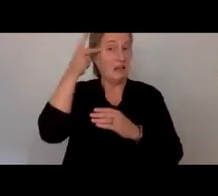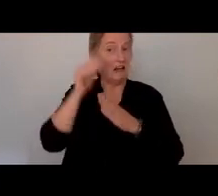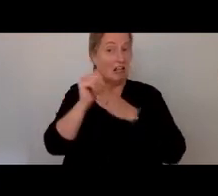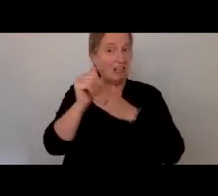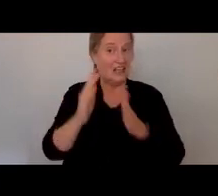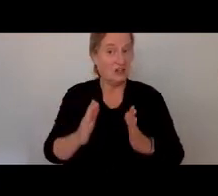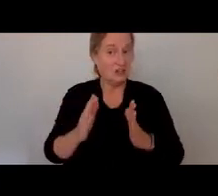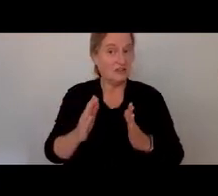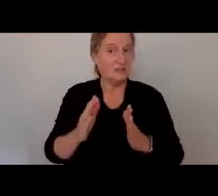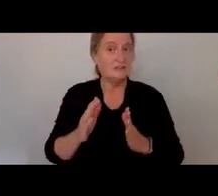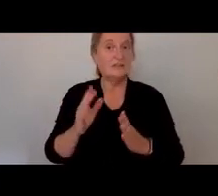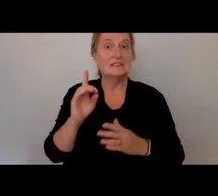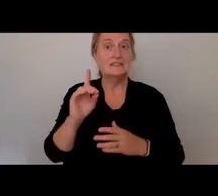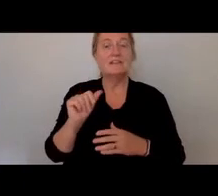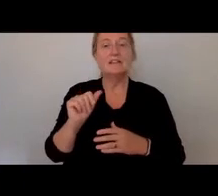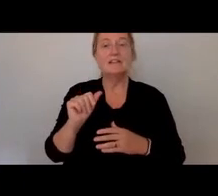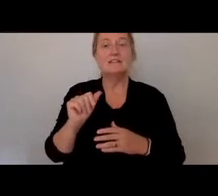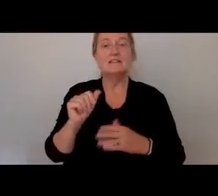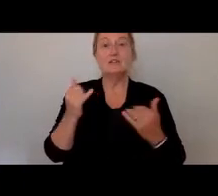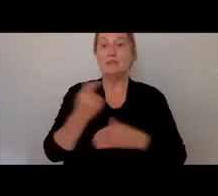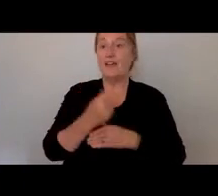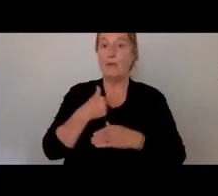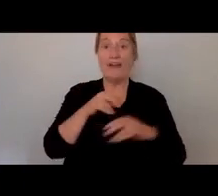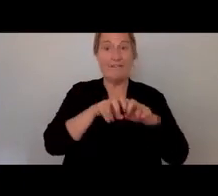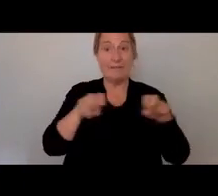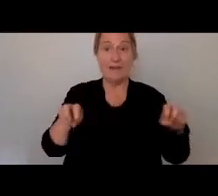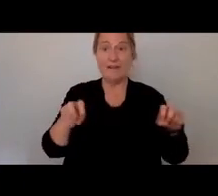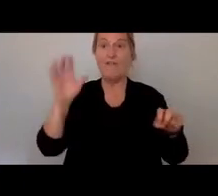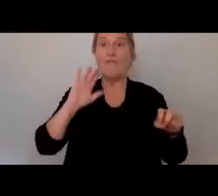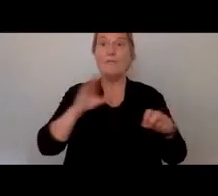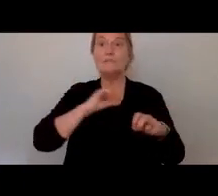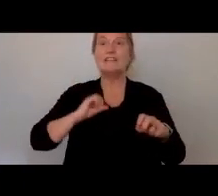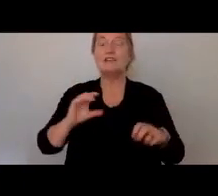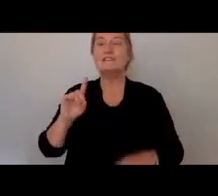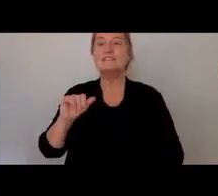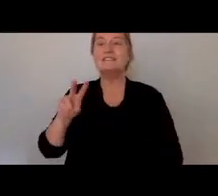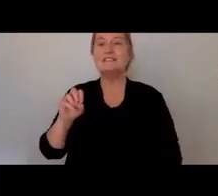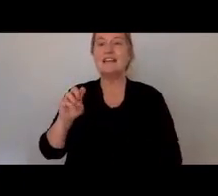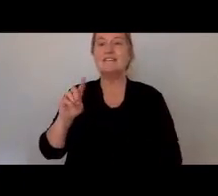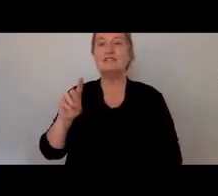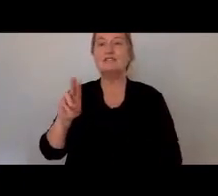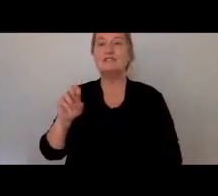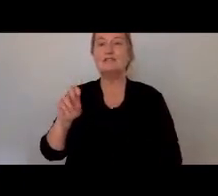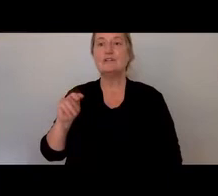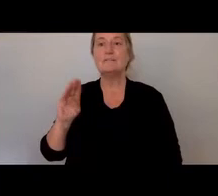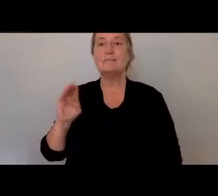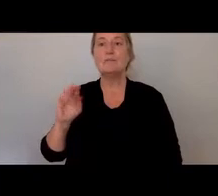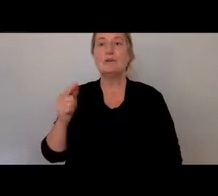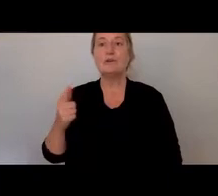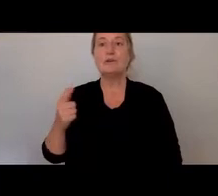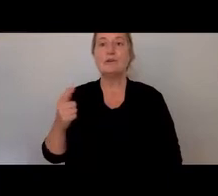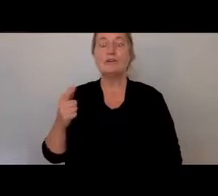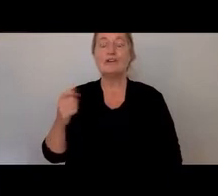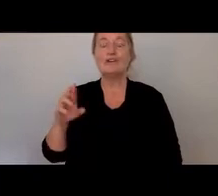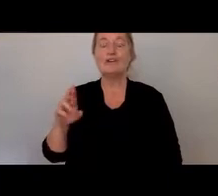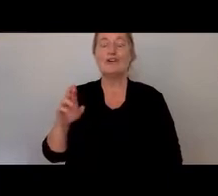we have former Senator Dave Durenberger, former Senator Jim Abeler, and Minnesota